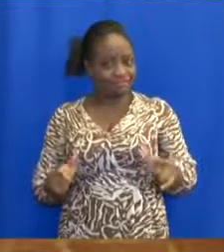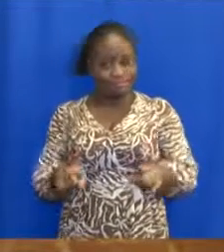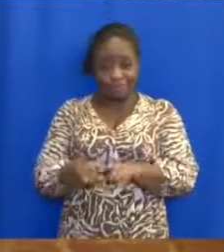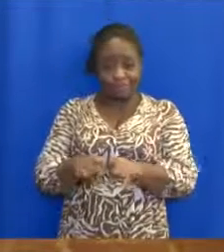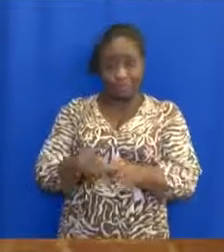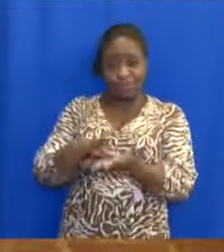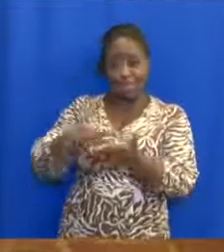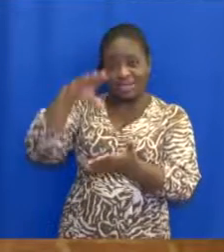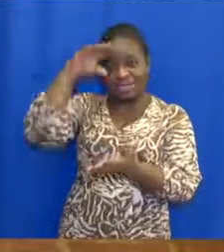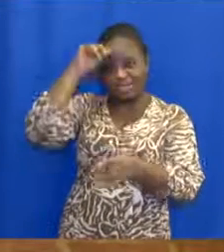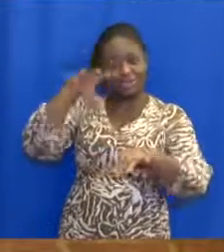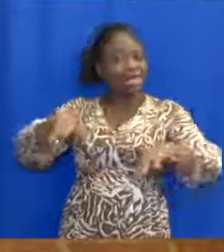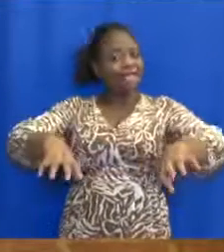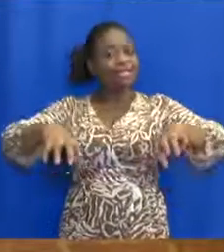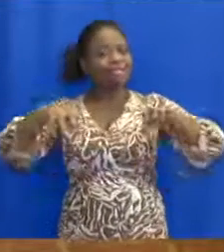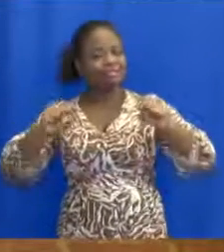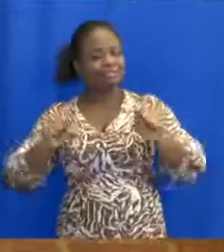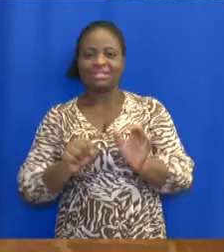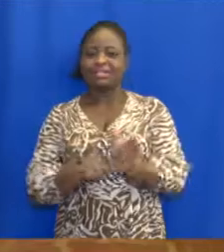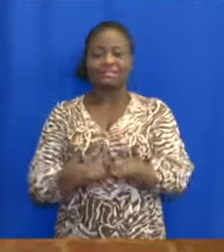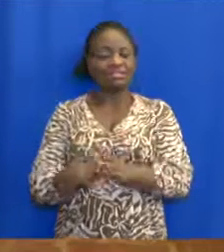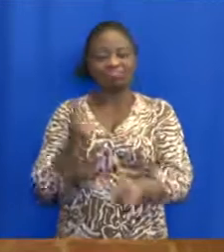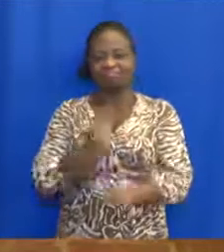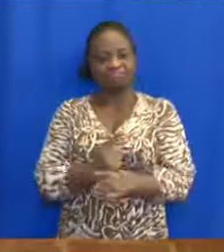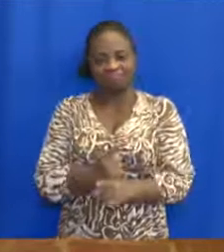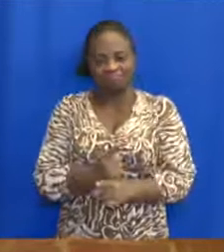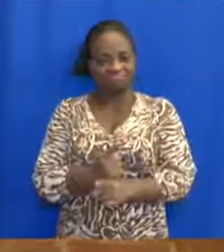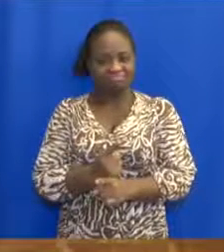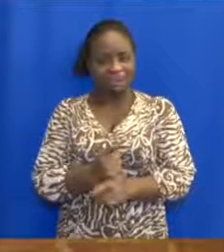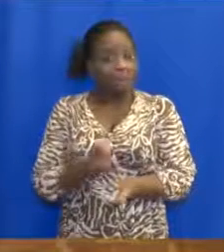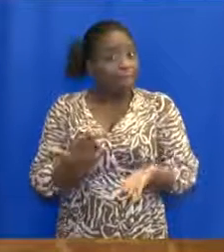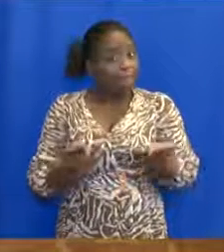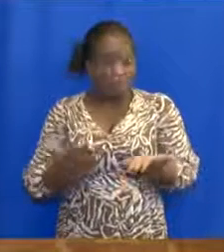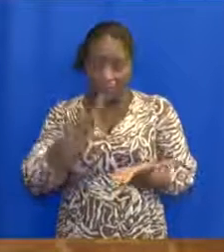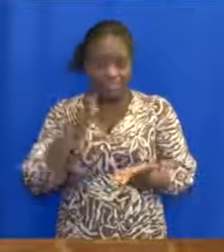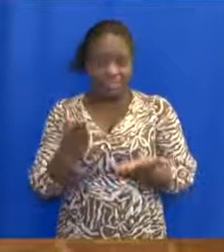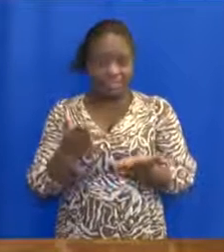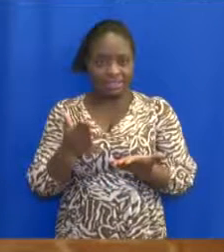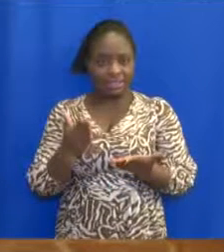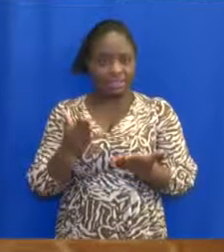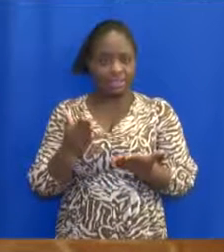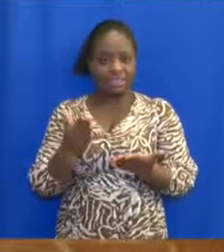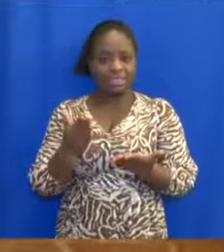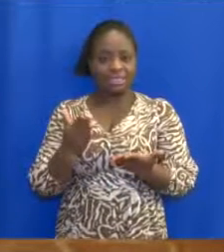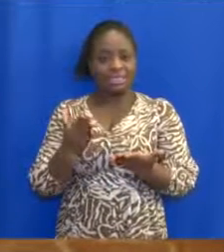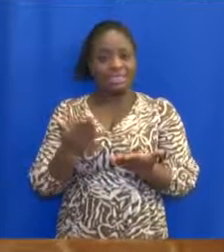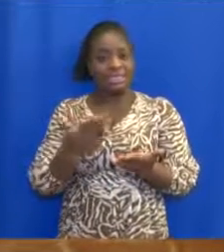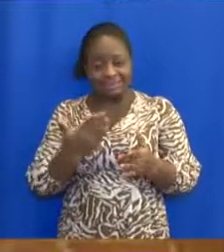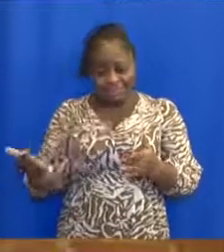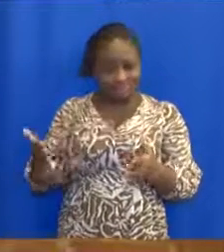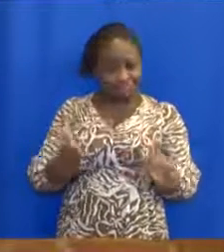learn to cope with the reality of the virus. Probably the most significant of